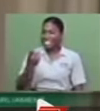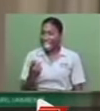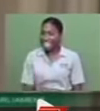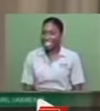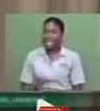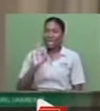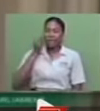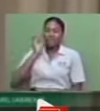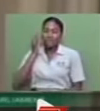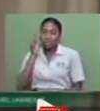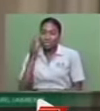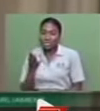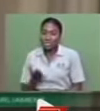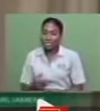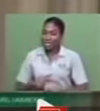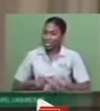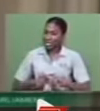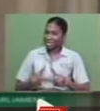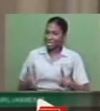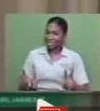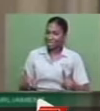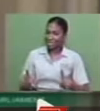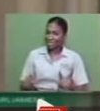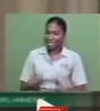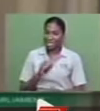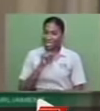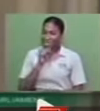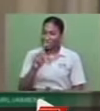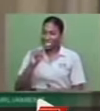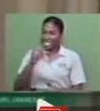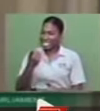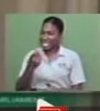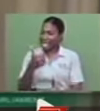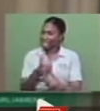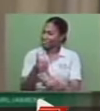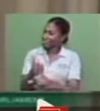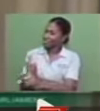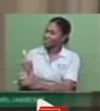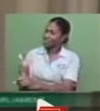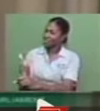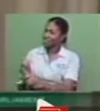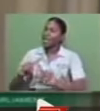but exemptions to others. And it doesn't stop there. Let's fast forward